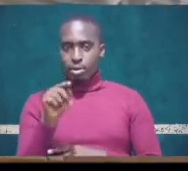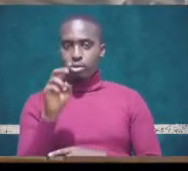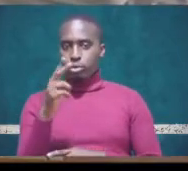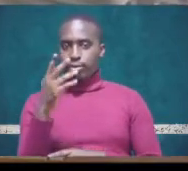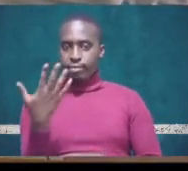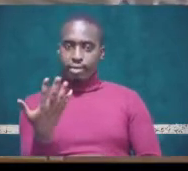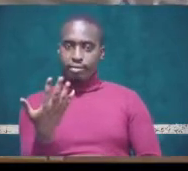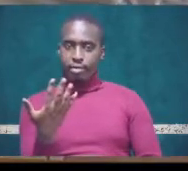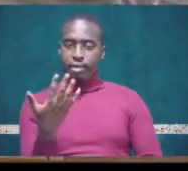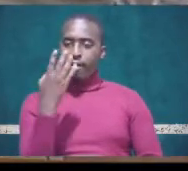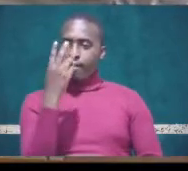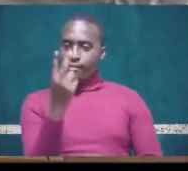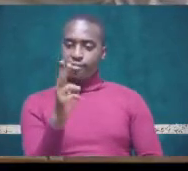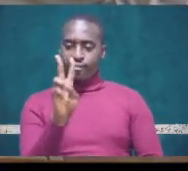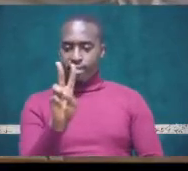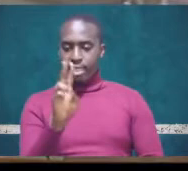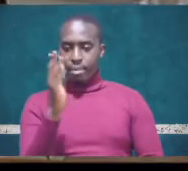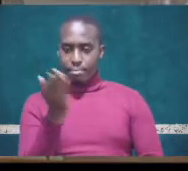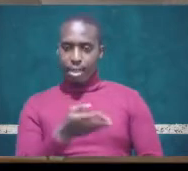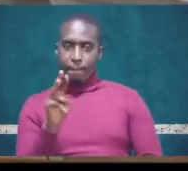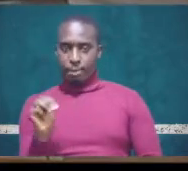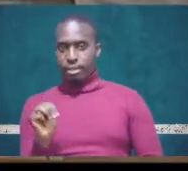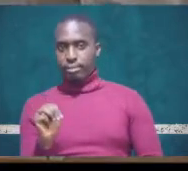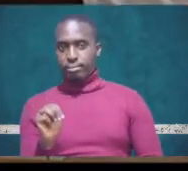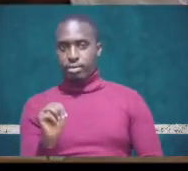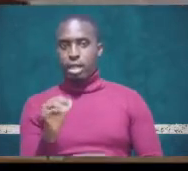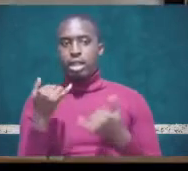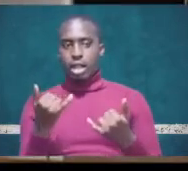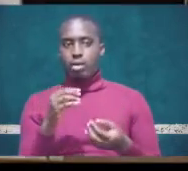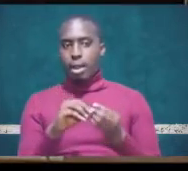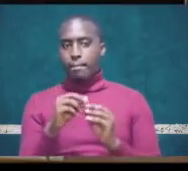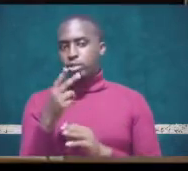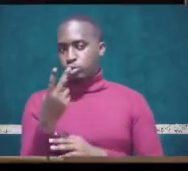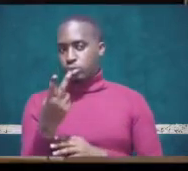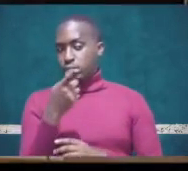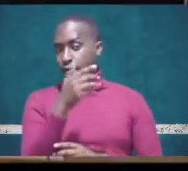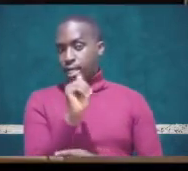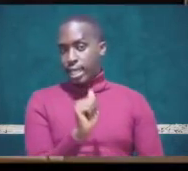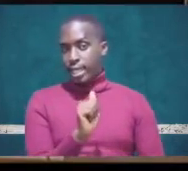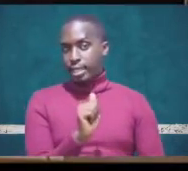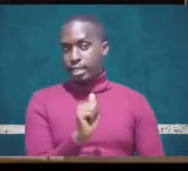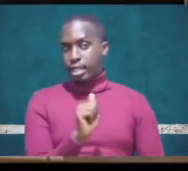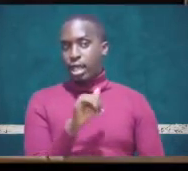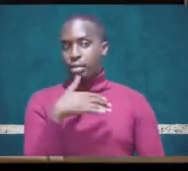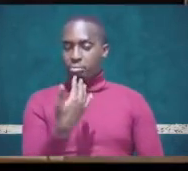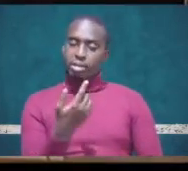1.25. This is V over meter. So and then number 2, this is A. So let's say that is A,